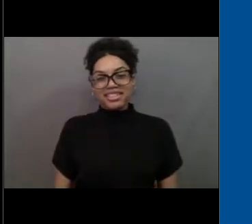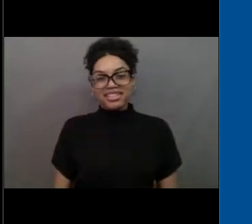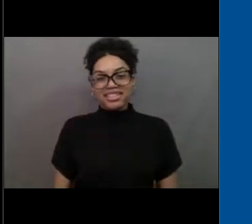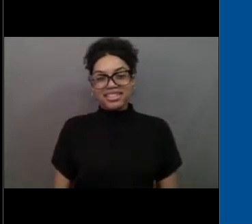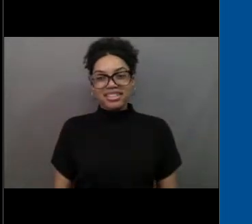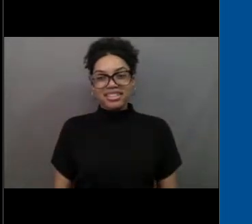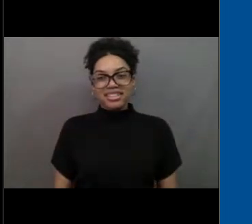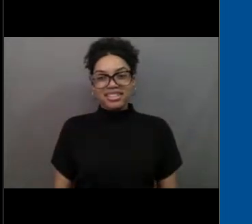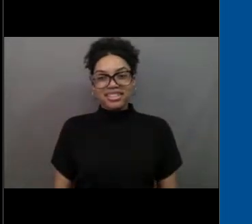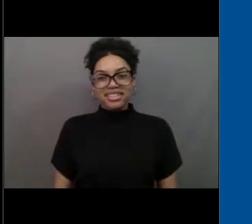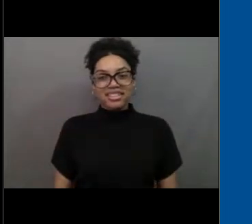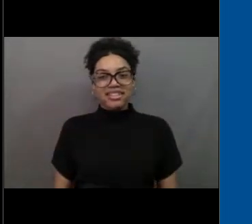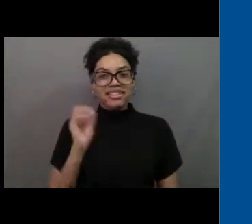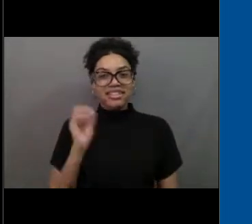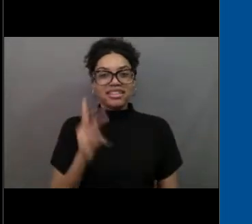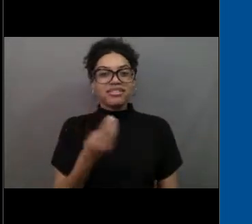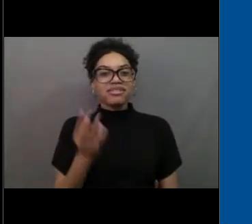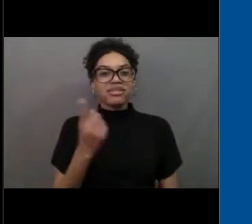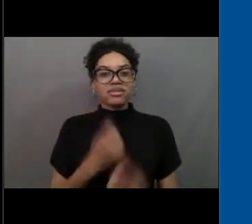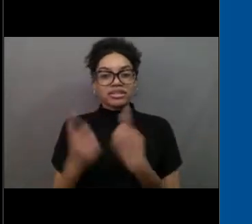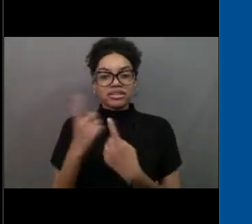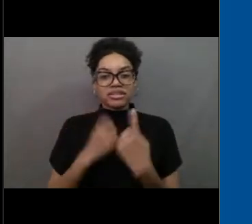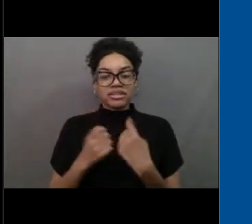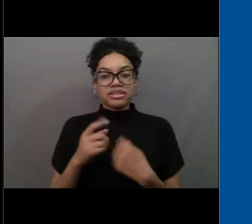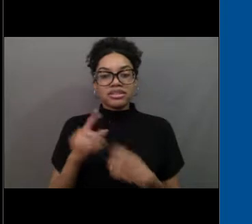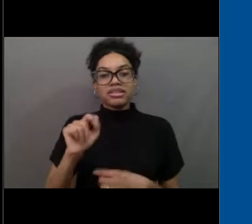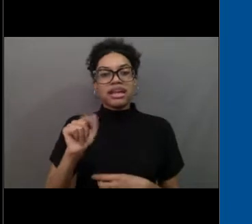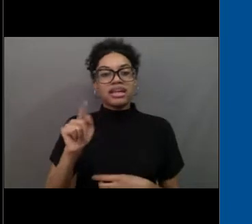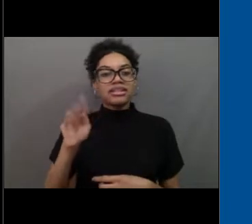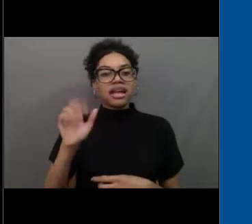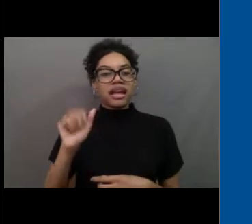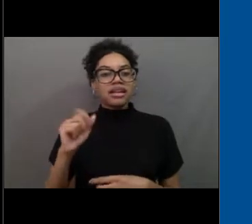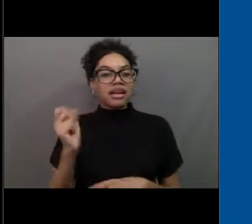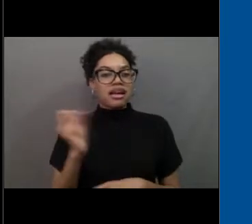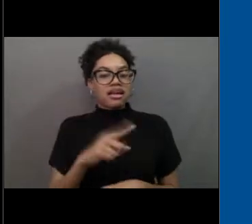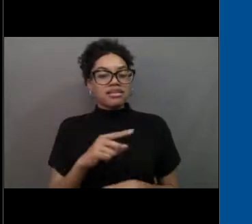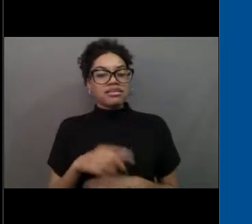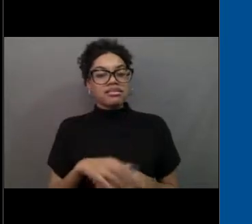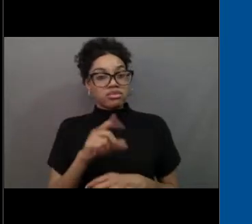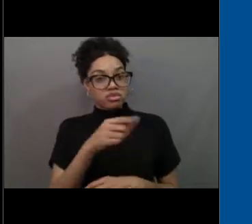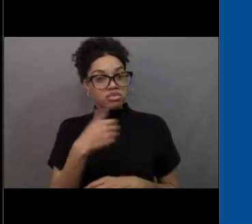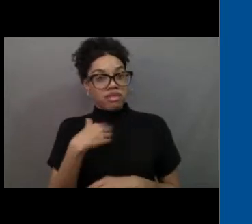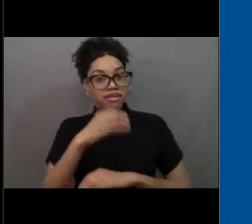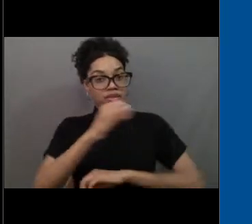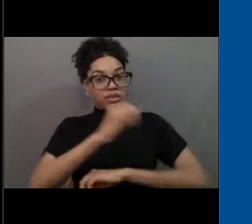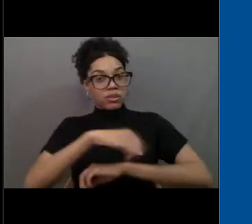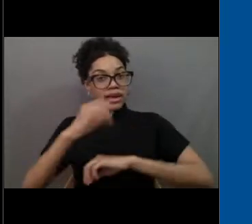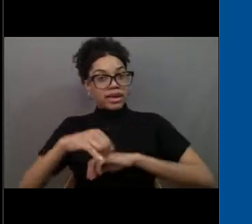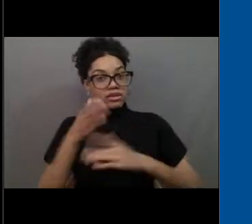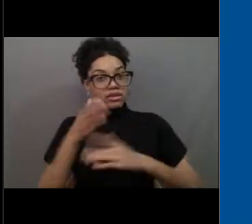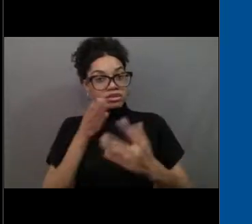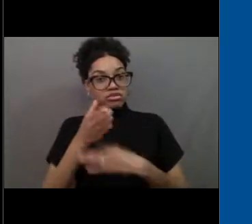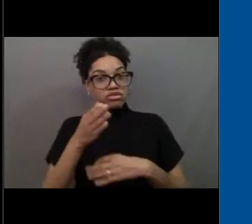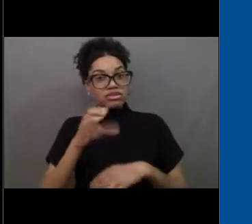couple of questions. Tatiana's wondering, do you have whales that go through your sanctuary?